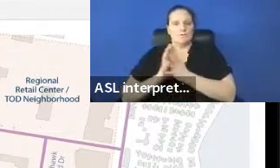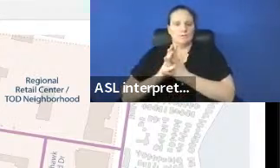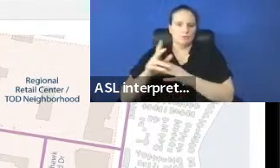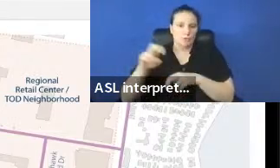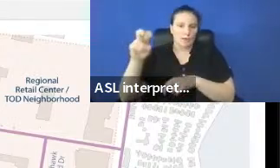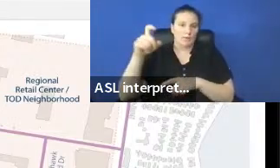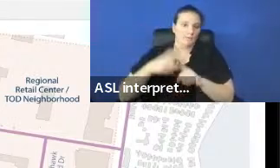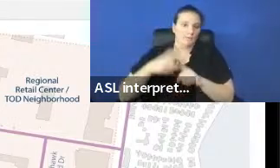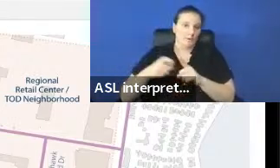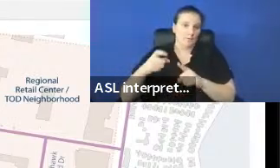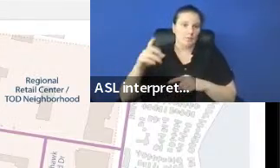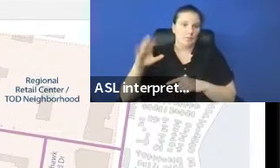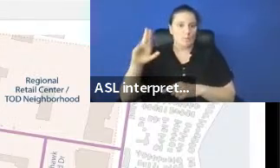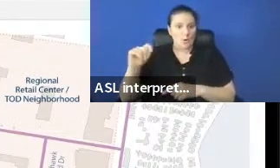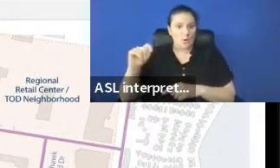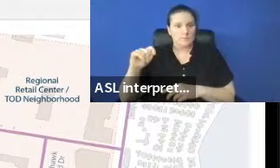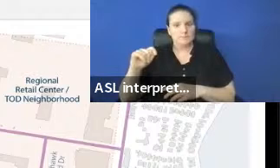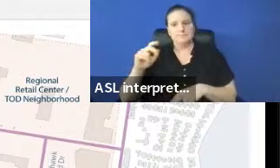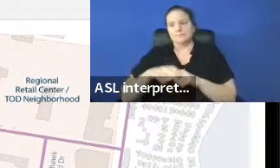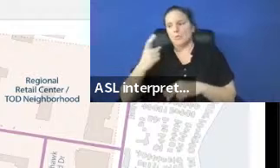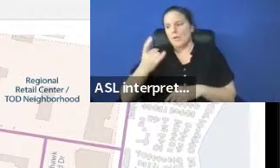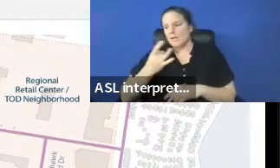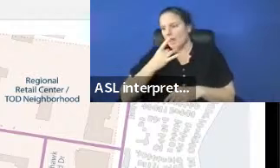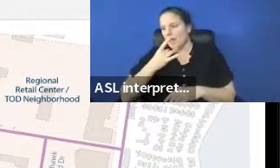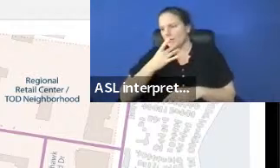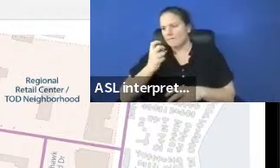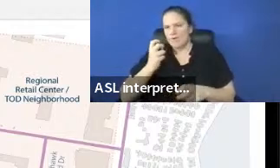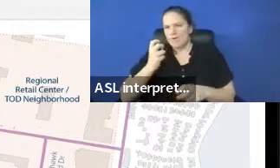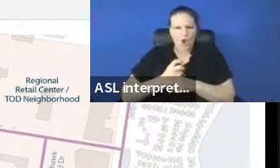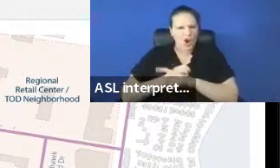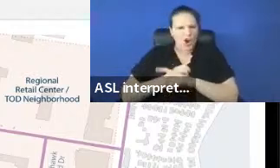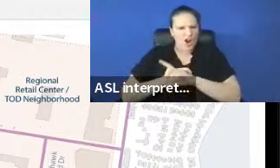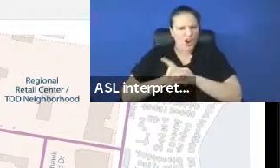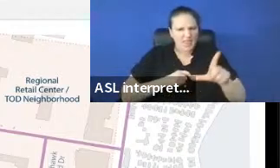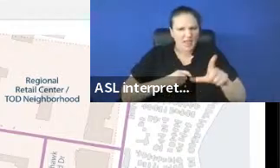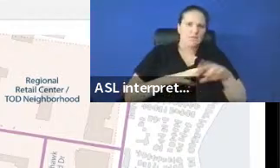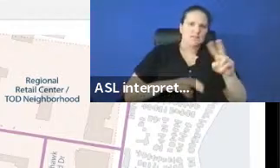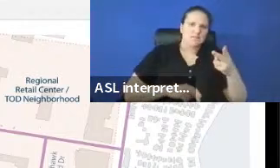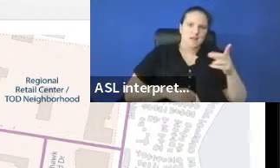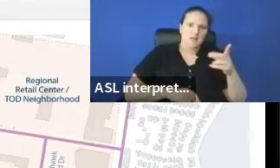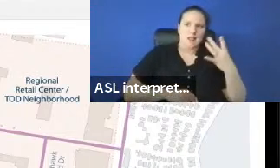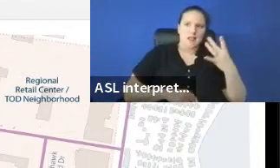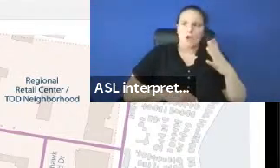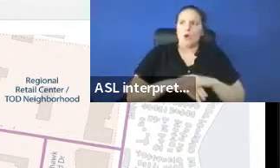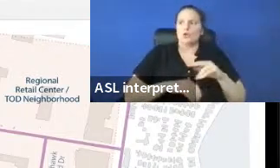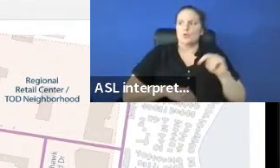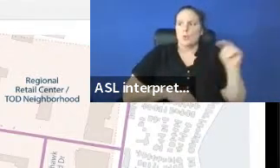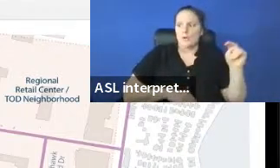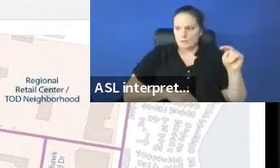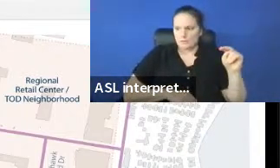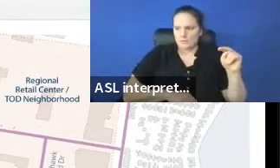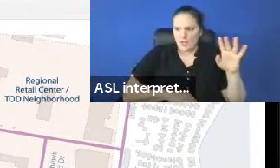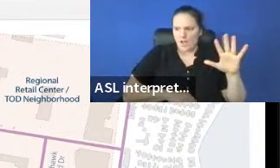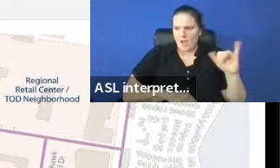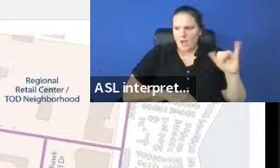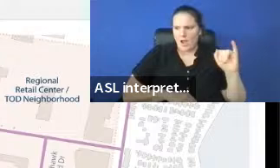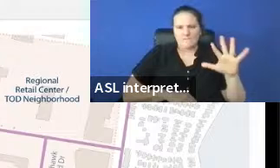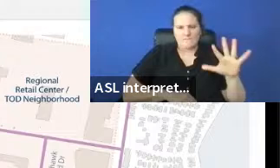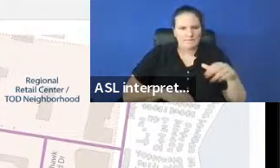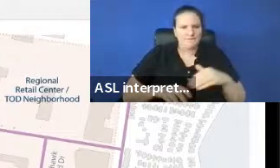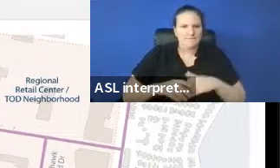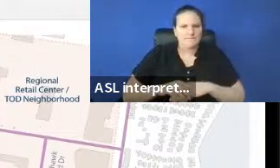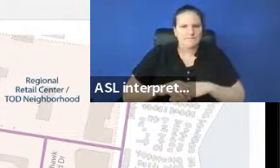at the 1 light and then having to make that hard left at the 2nd light to get on northbound I-5 at